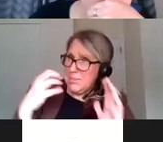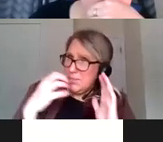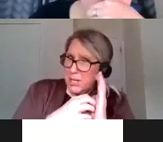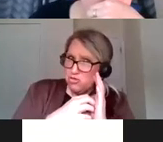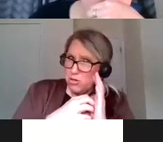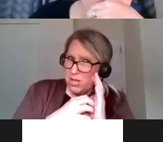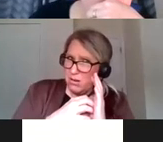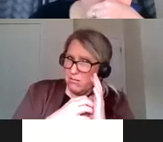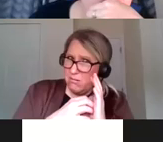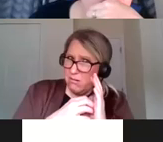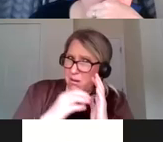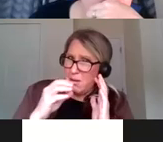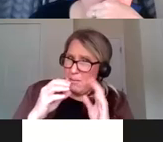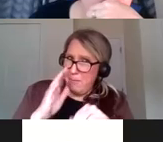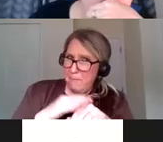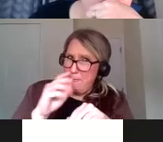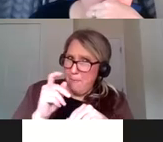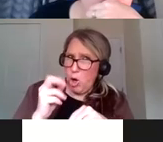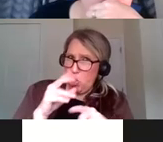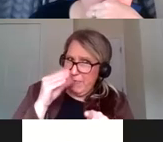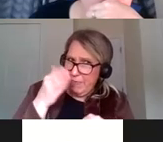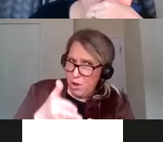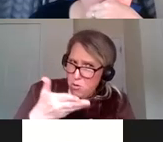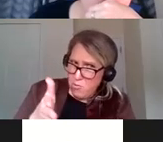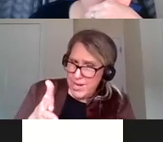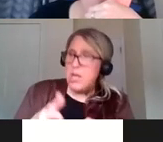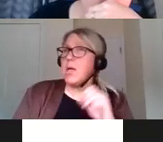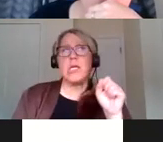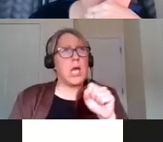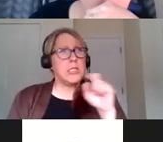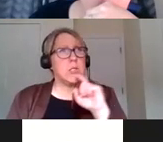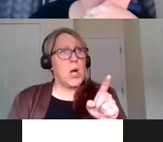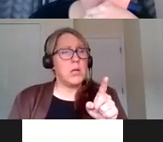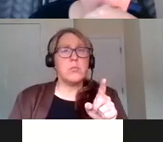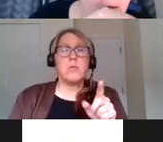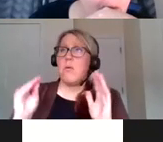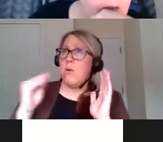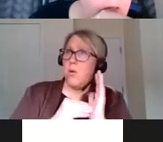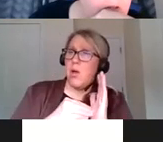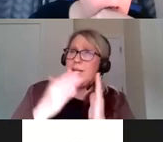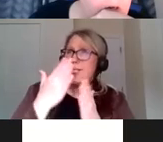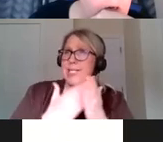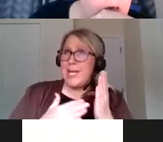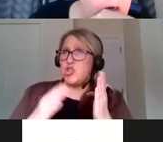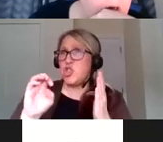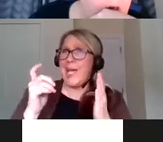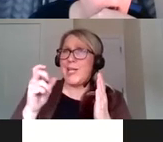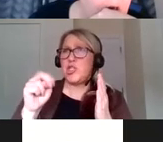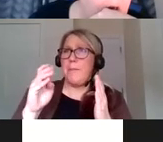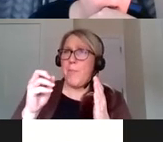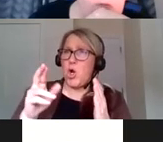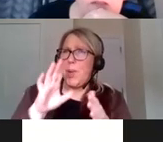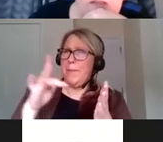already in there? Yes. It was. Yeah. So it's putting the section marker in the middle of the page. That's